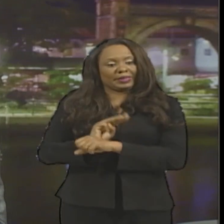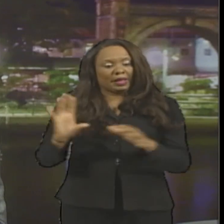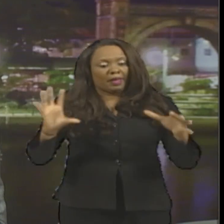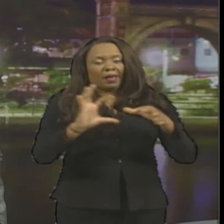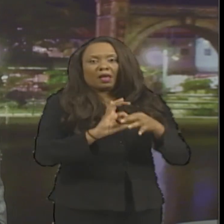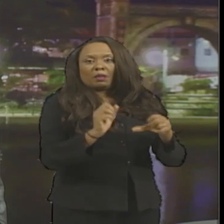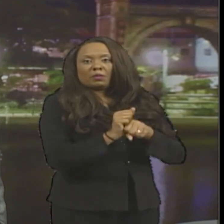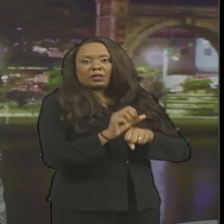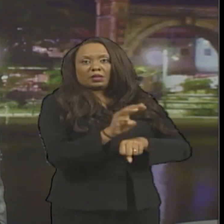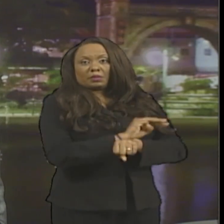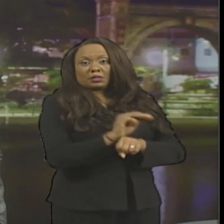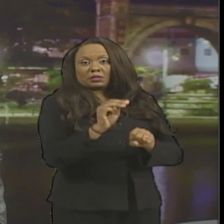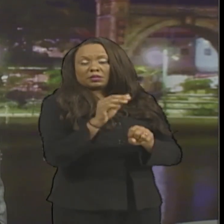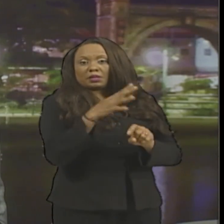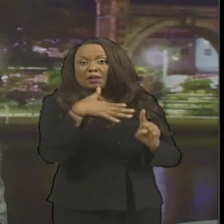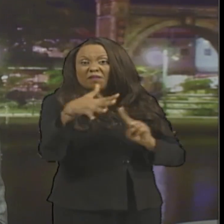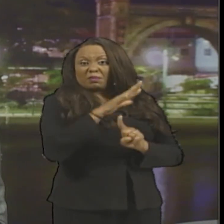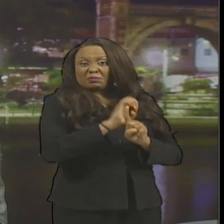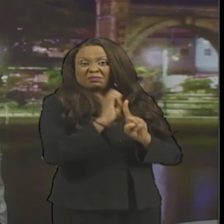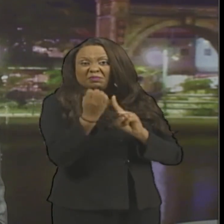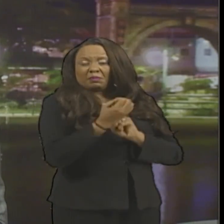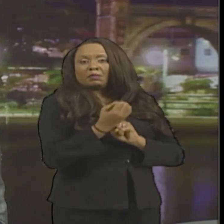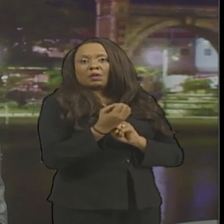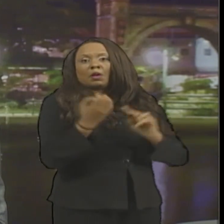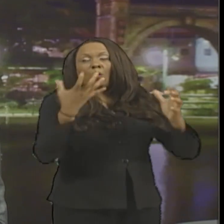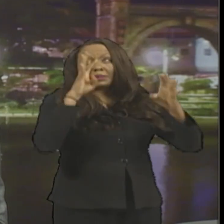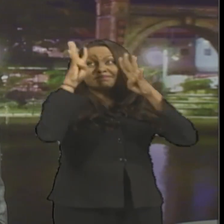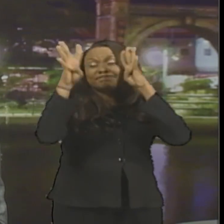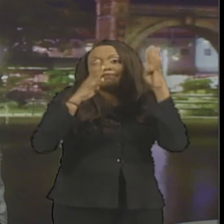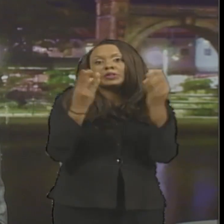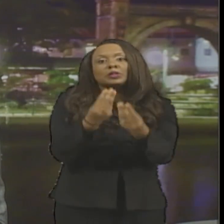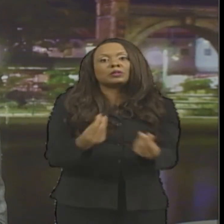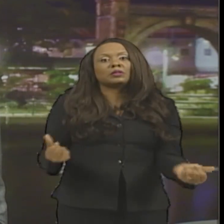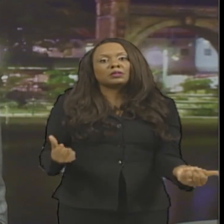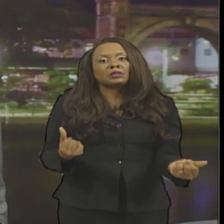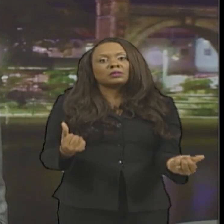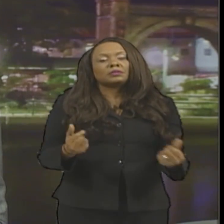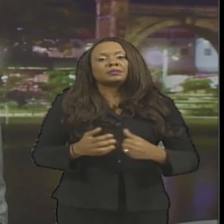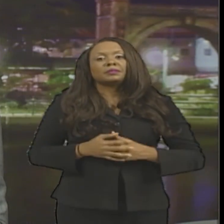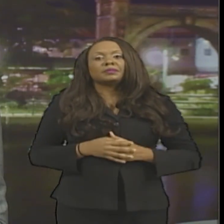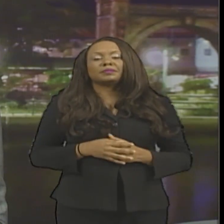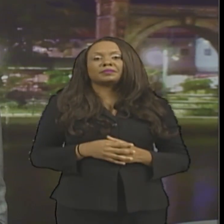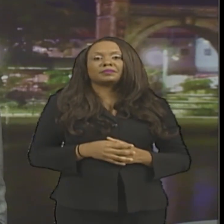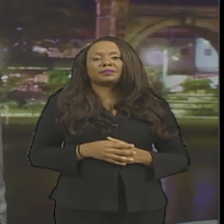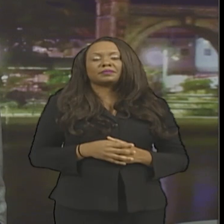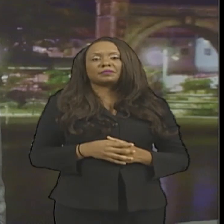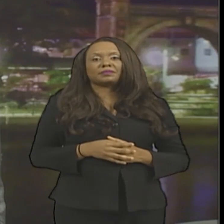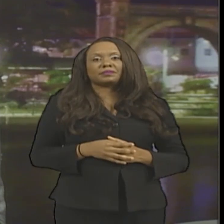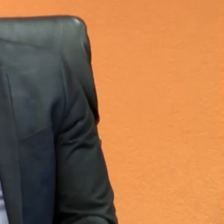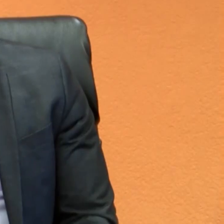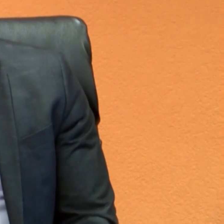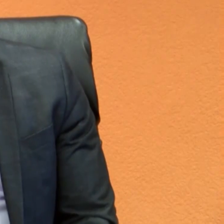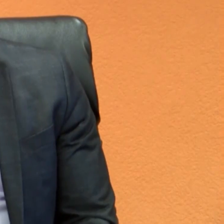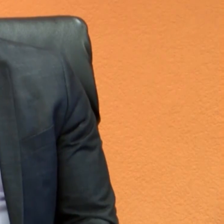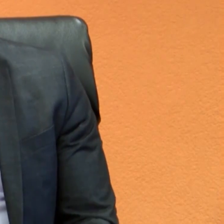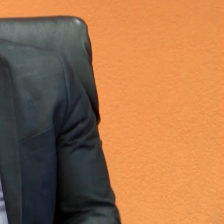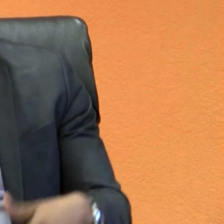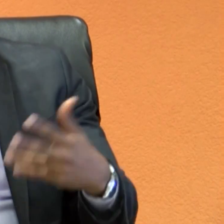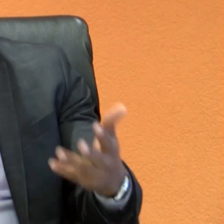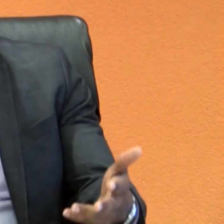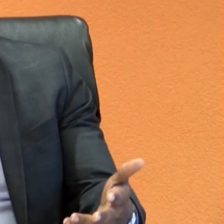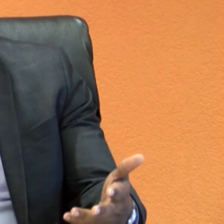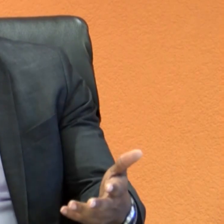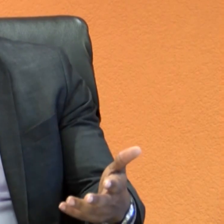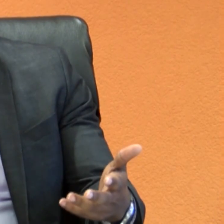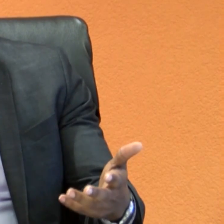is preparing to roll out a solution, which he says they've been working on for months. Late last year, I went